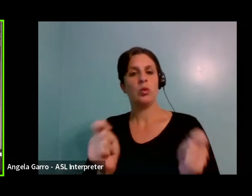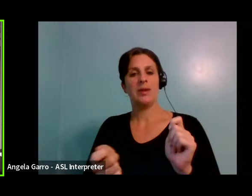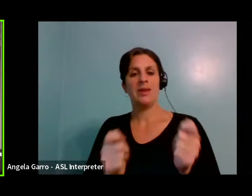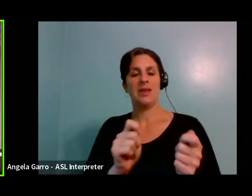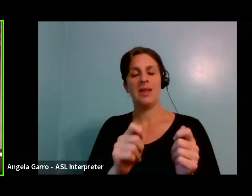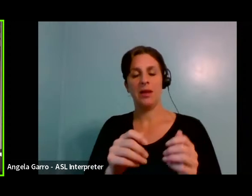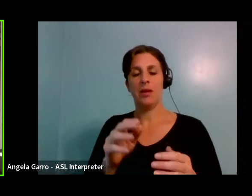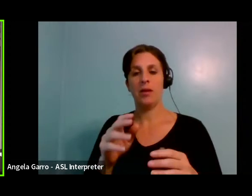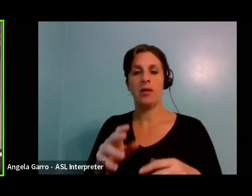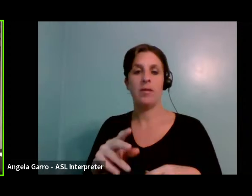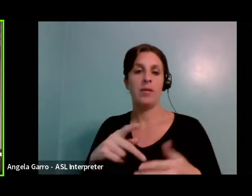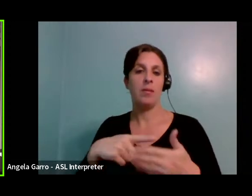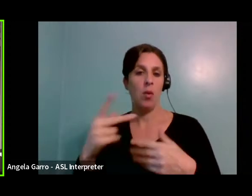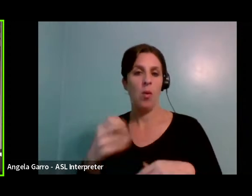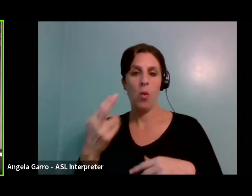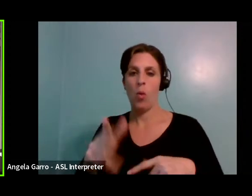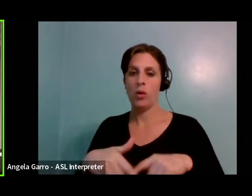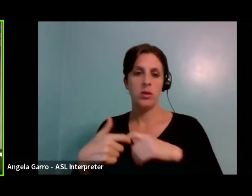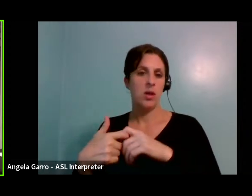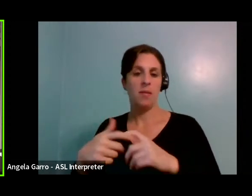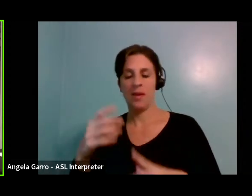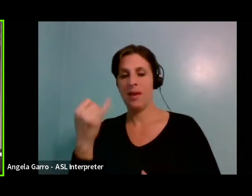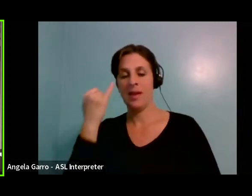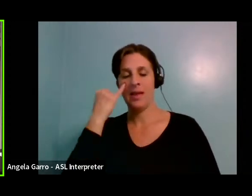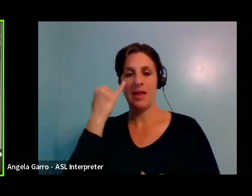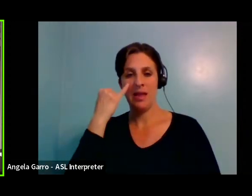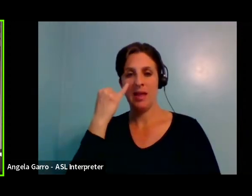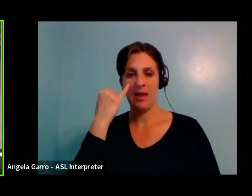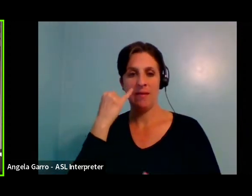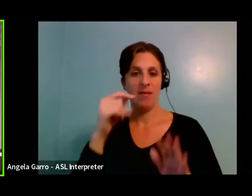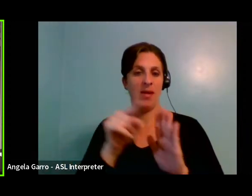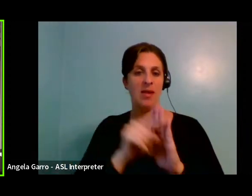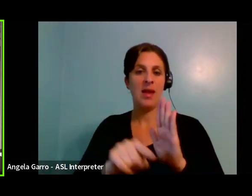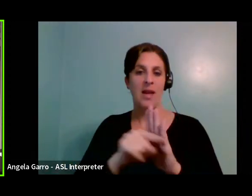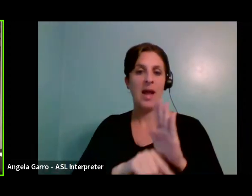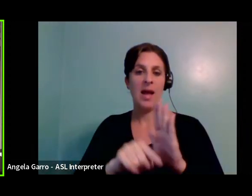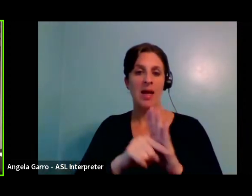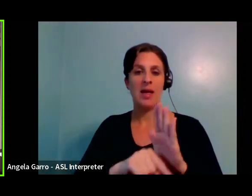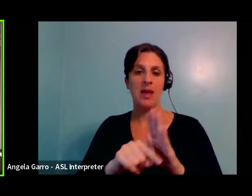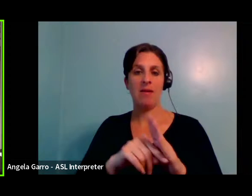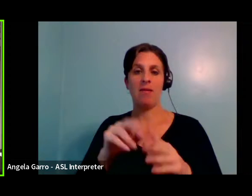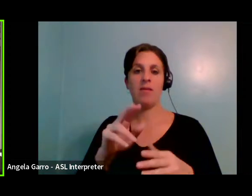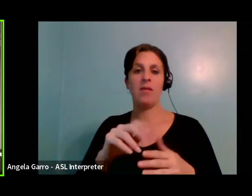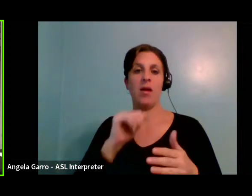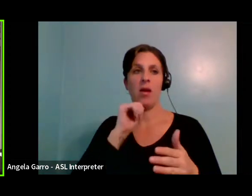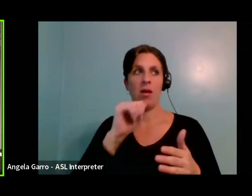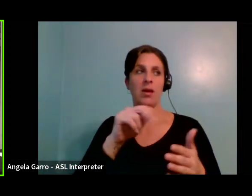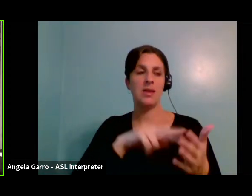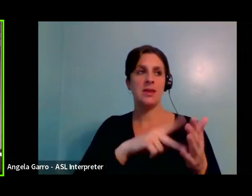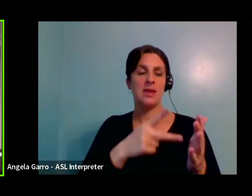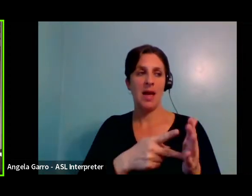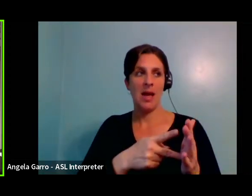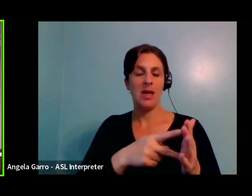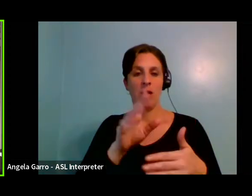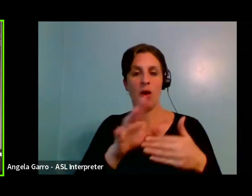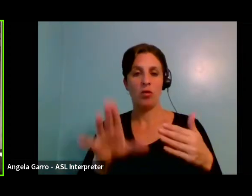even halting it, stopping it altogether if the negative unintended consequences outweigh the